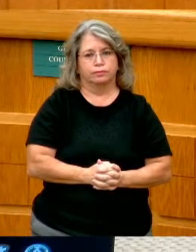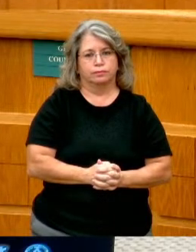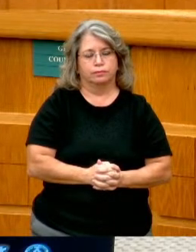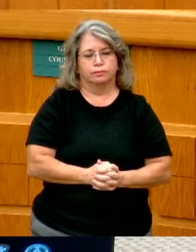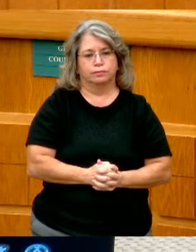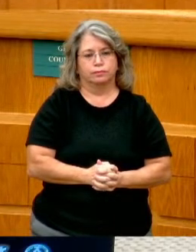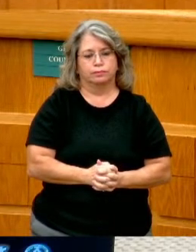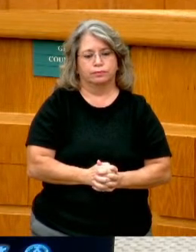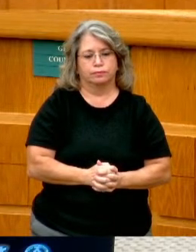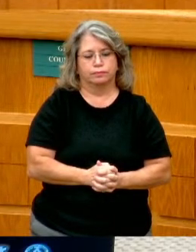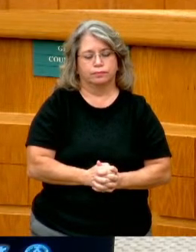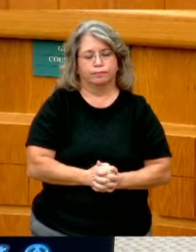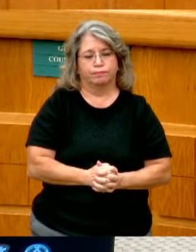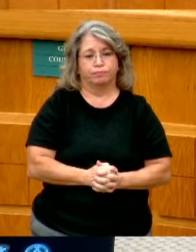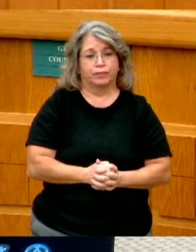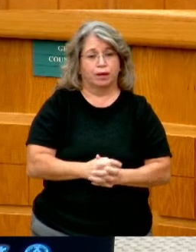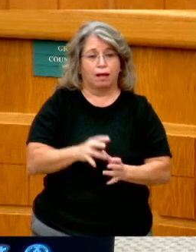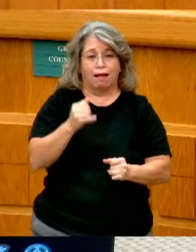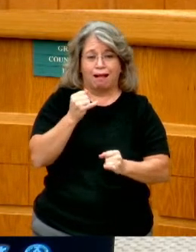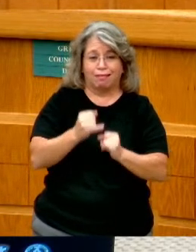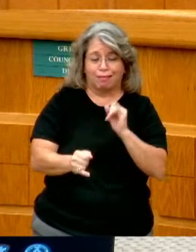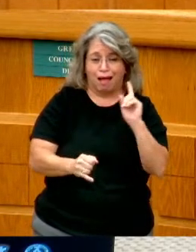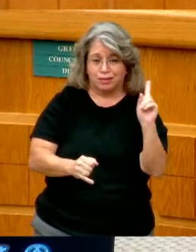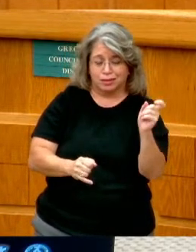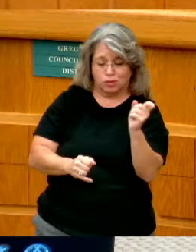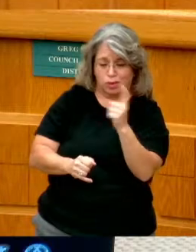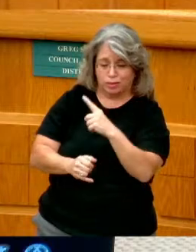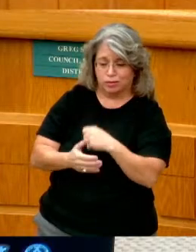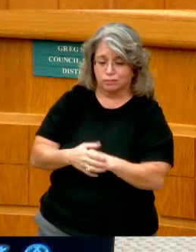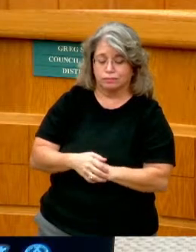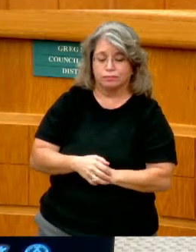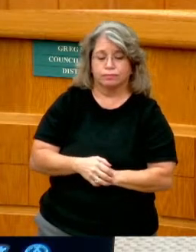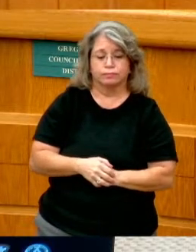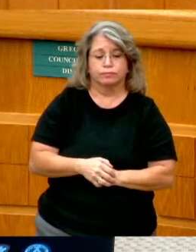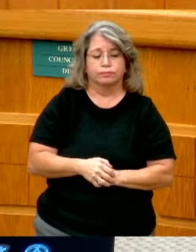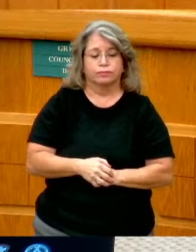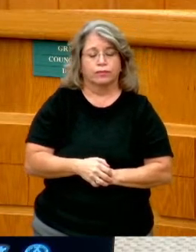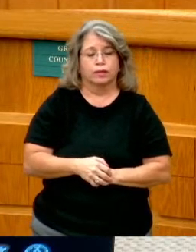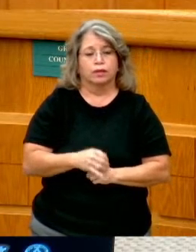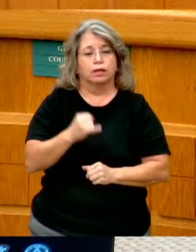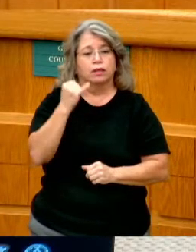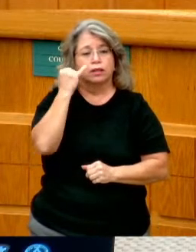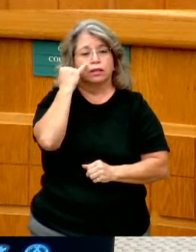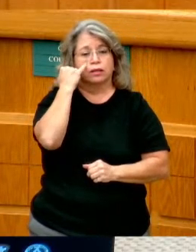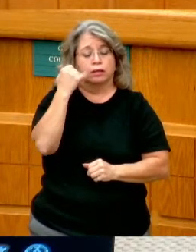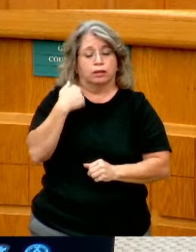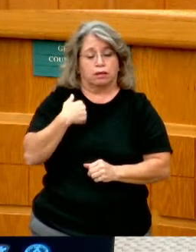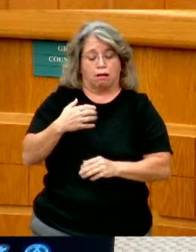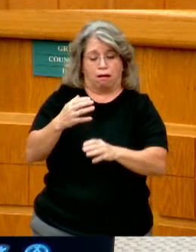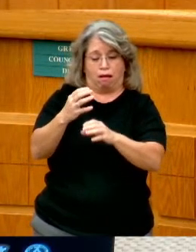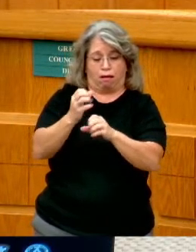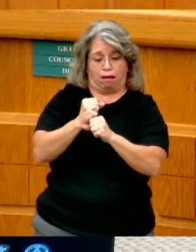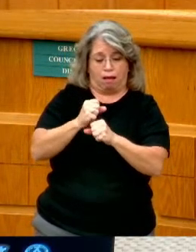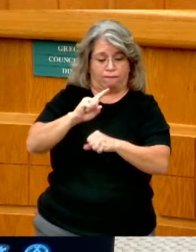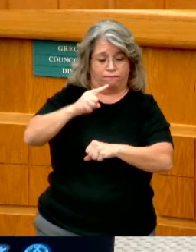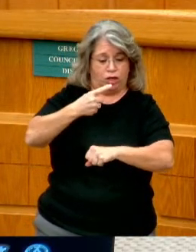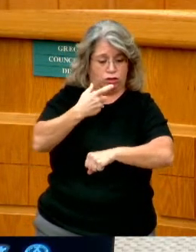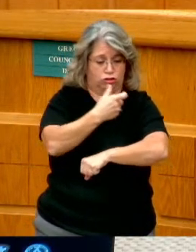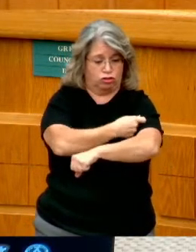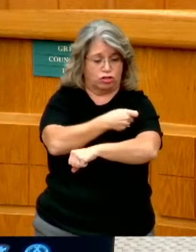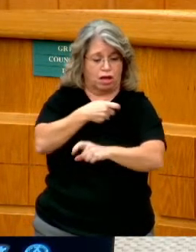vacunación. The last question is, what if I received a Pfizer vaccine for my first dose,